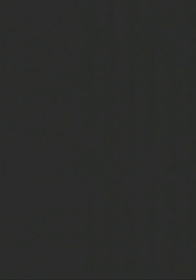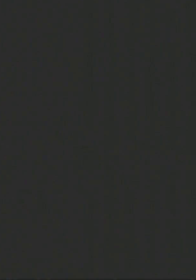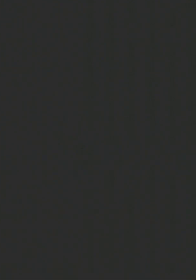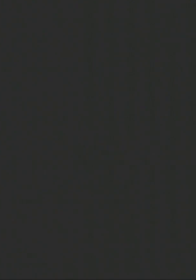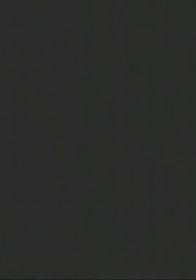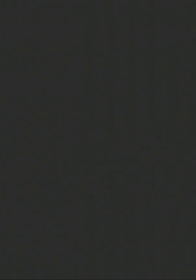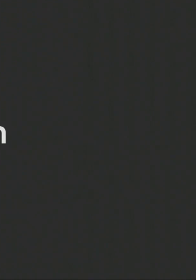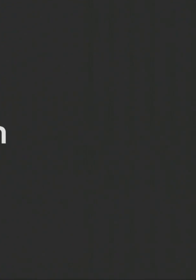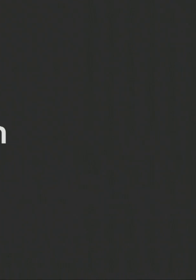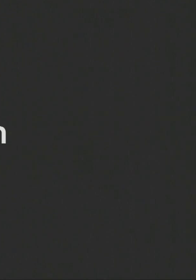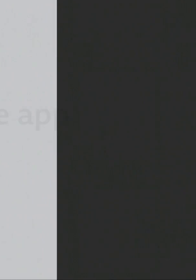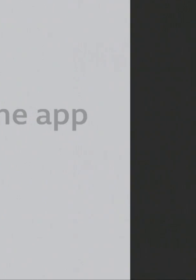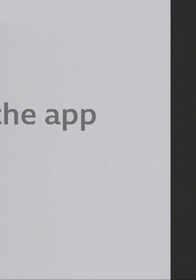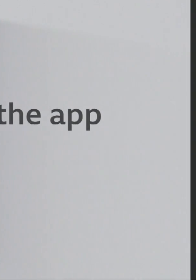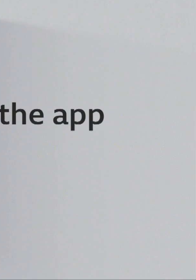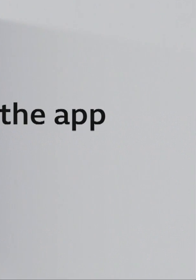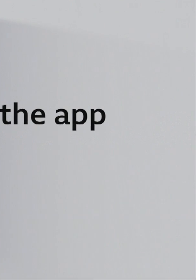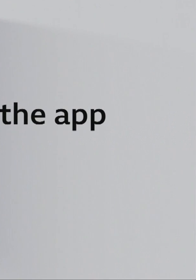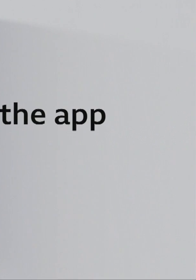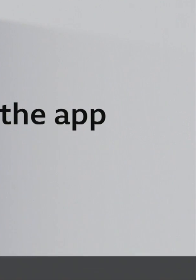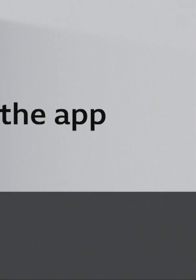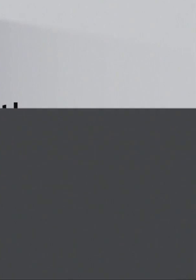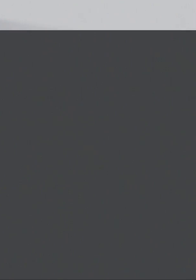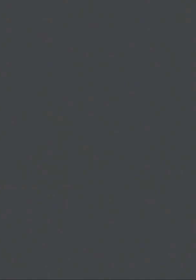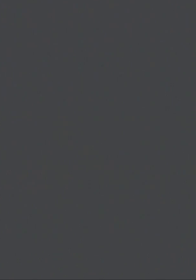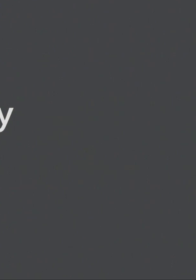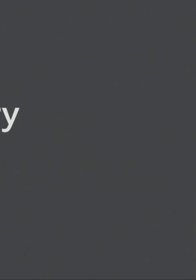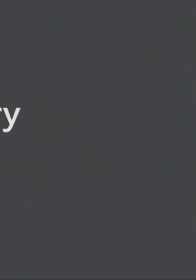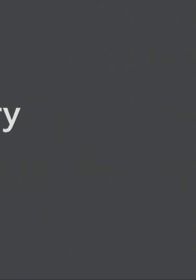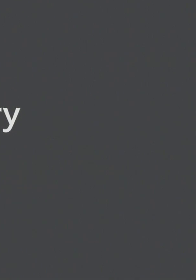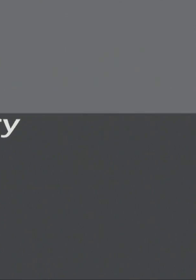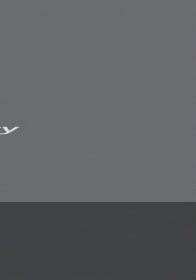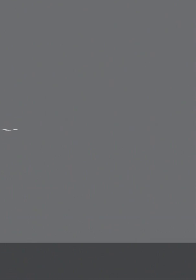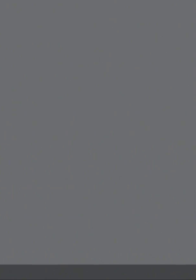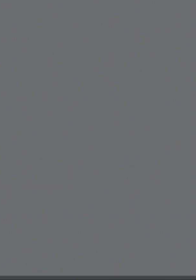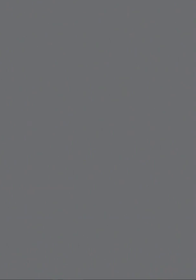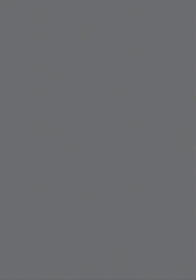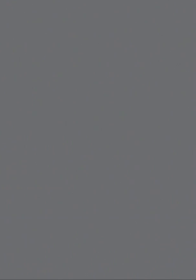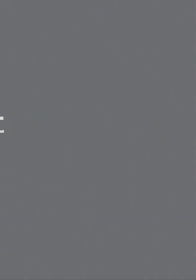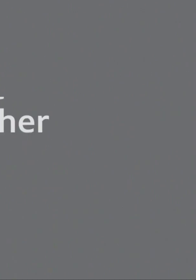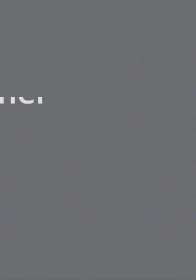See the headlines as they happen and watch BBC News live in the app and get the full story with